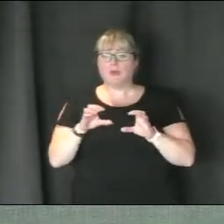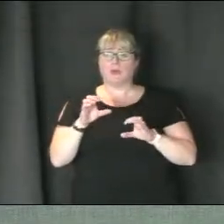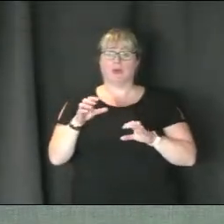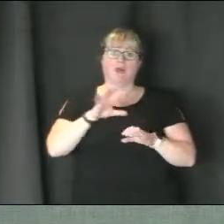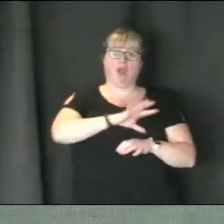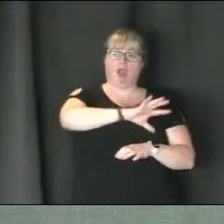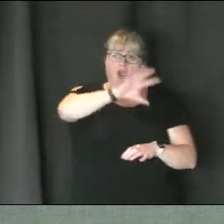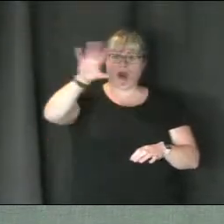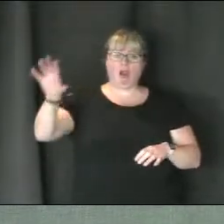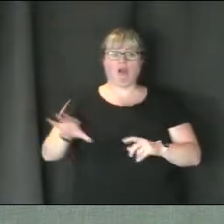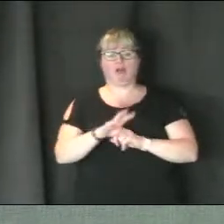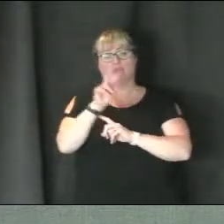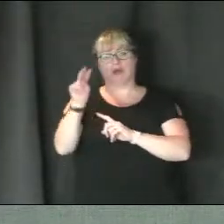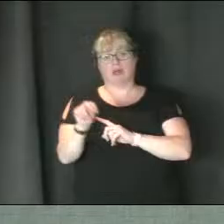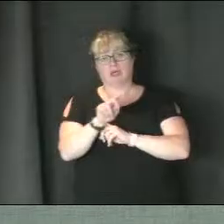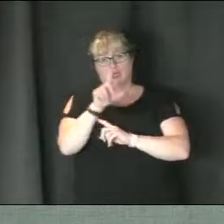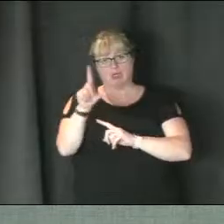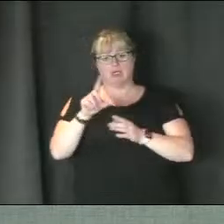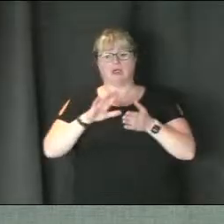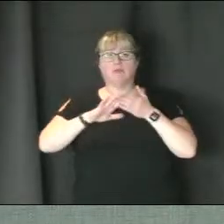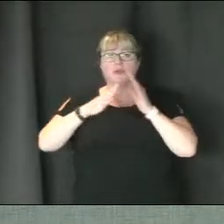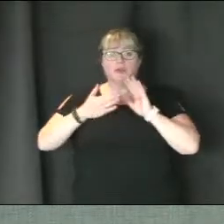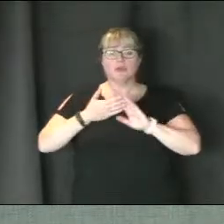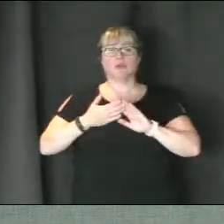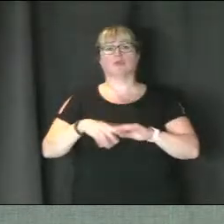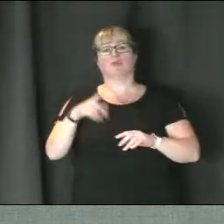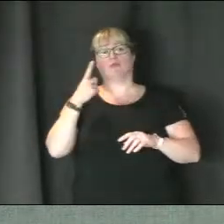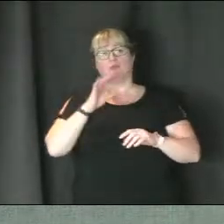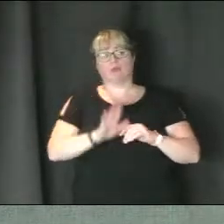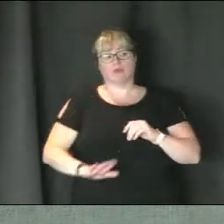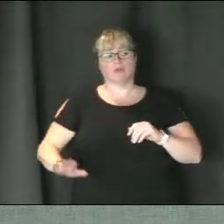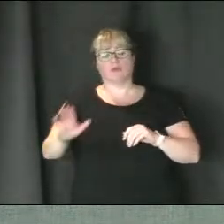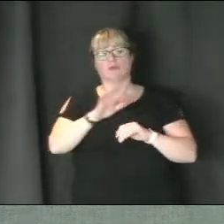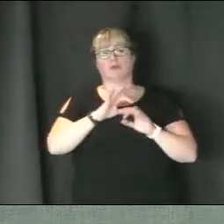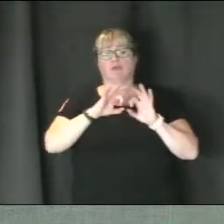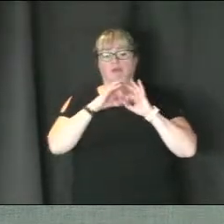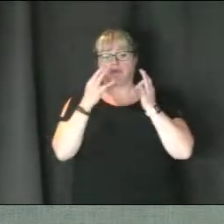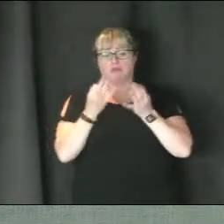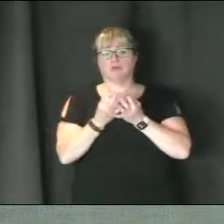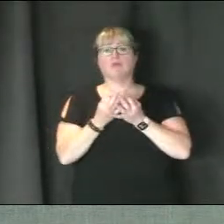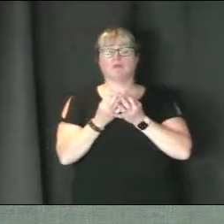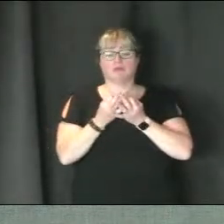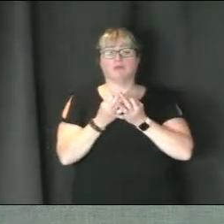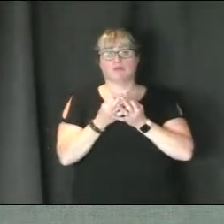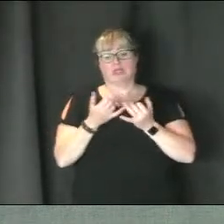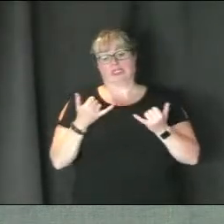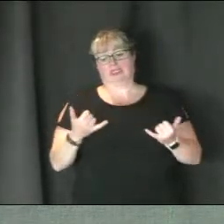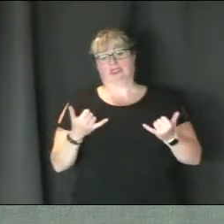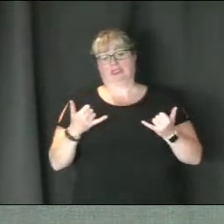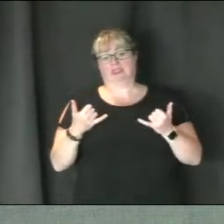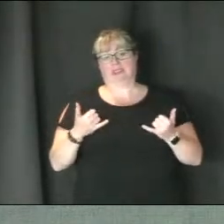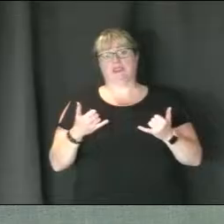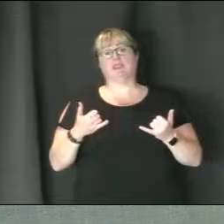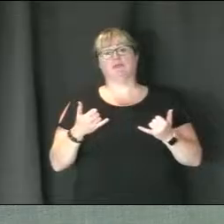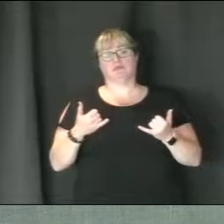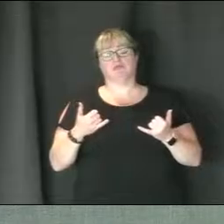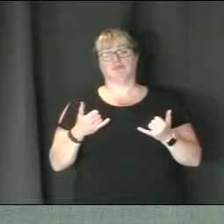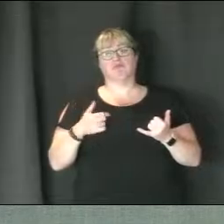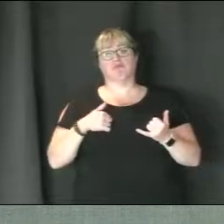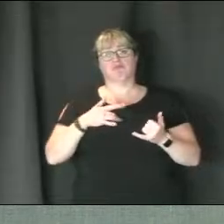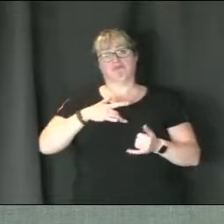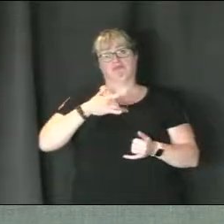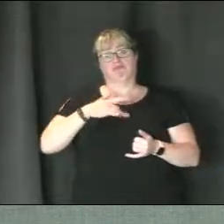coast for our province, for our communities, for their families. And I think this morning I will really take away